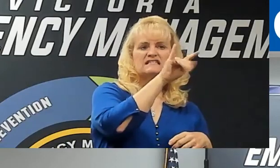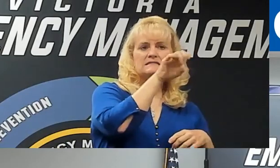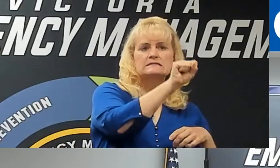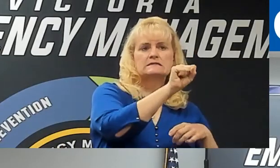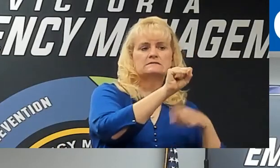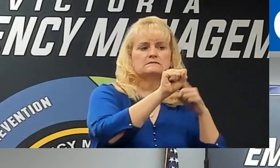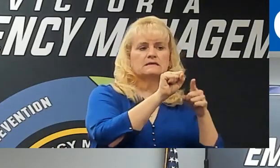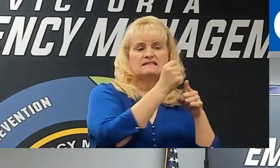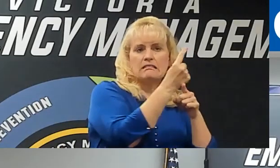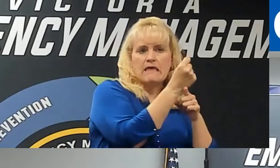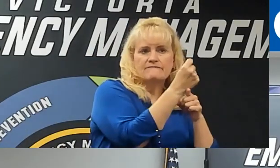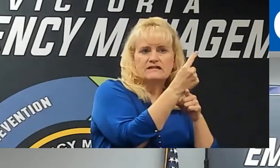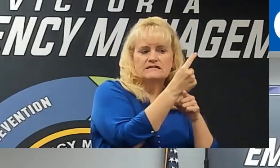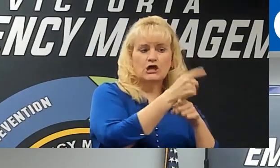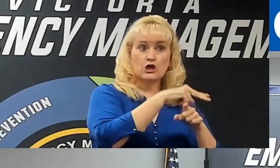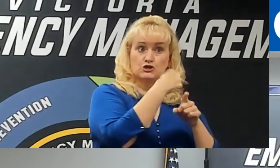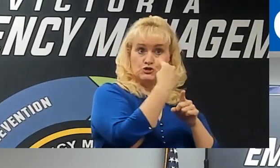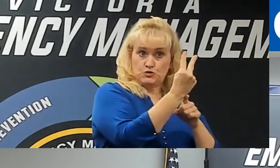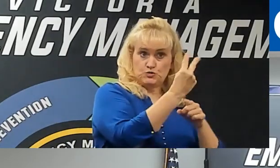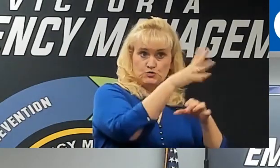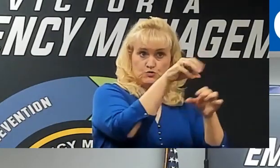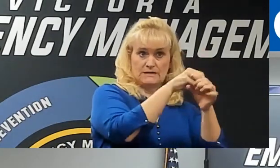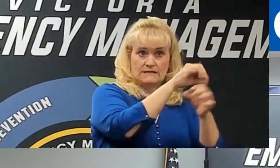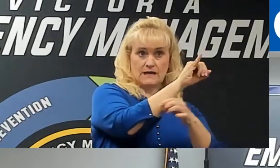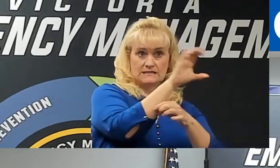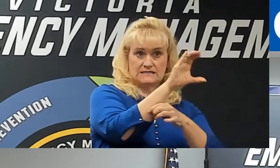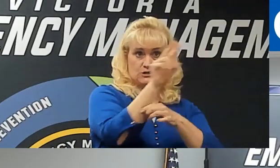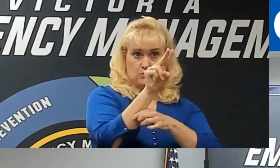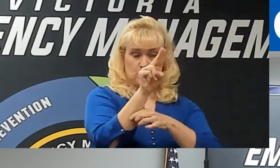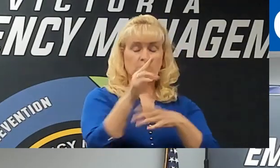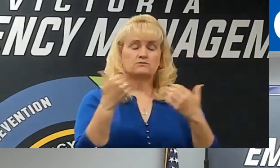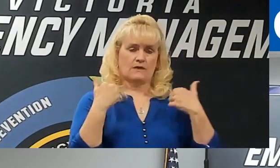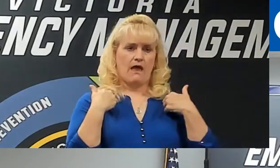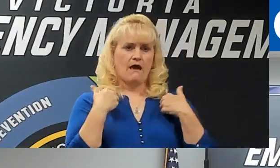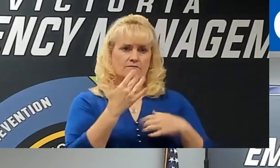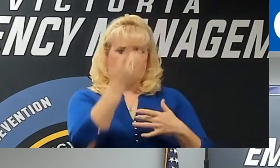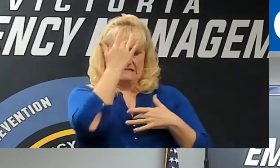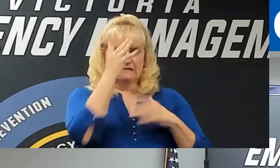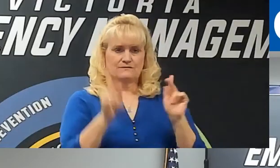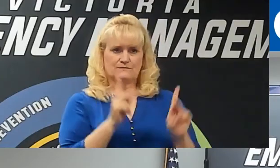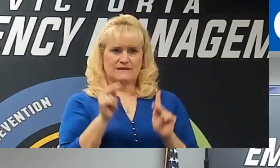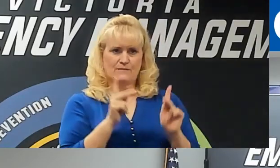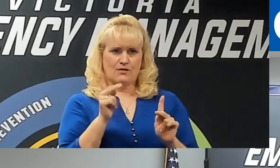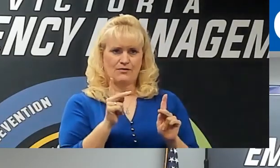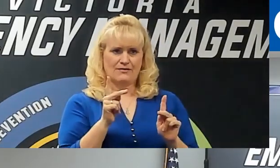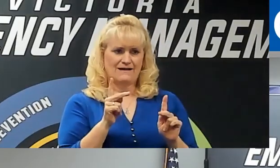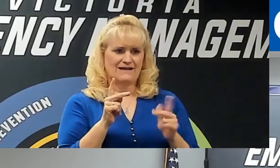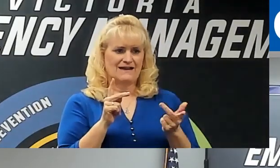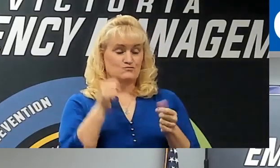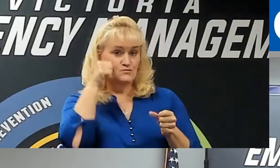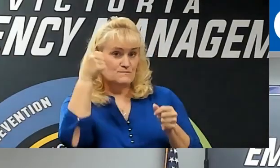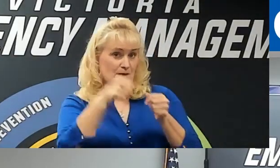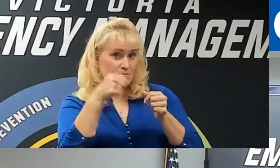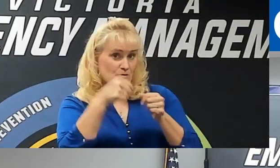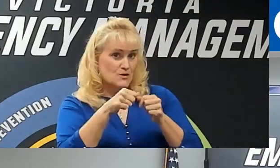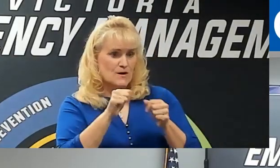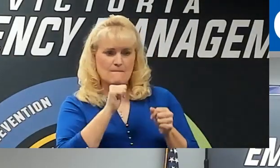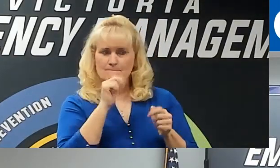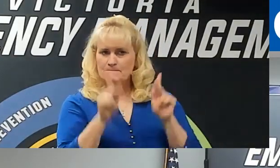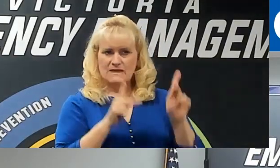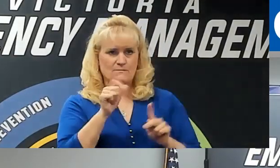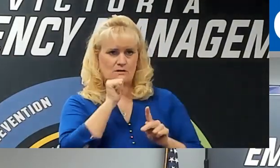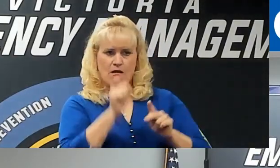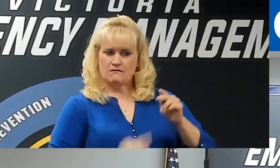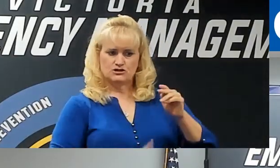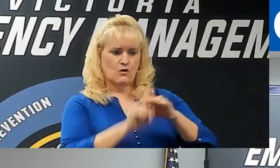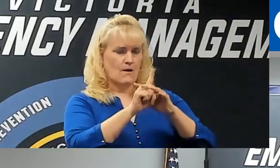intensive care unit. So we do have some sick people. And remember, they don't get in the hospital until they get sick, and this is typically toward the